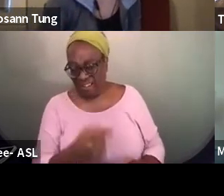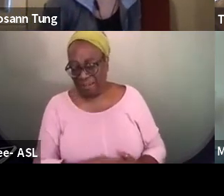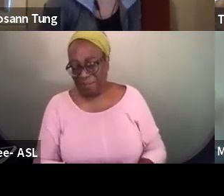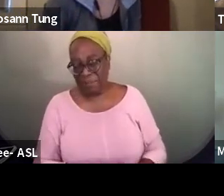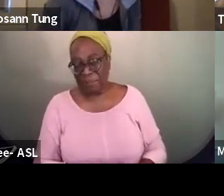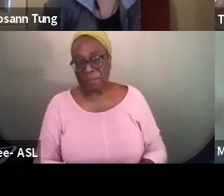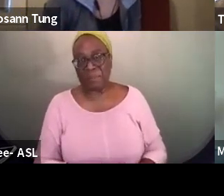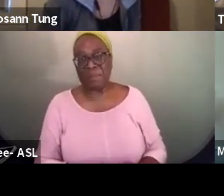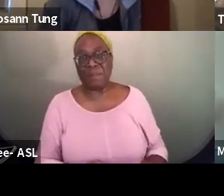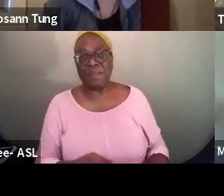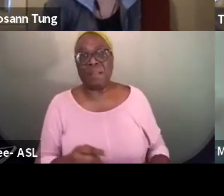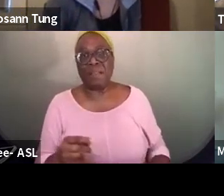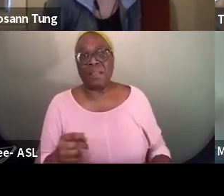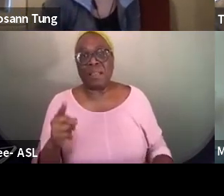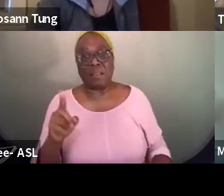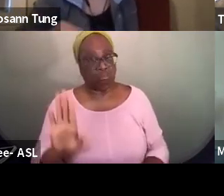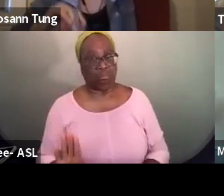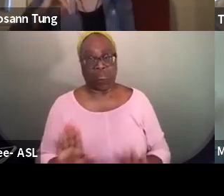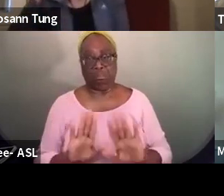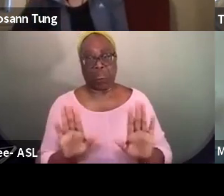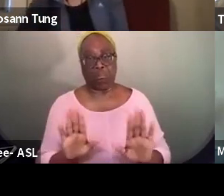I lowered my hand. Okay.